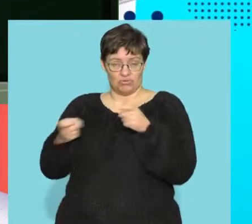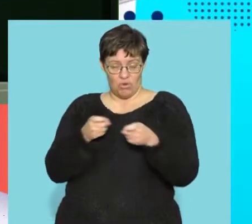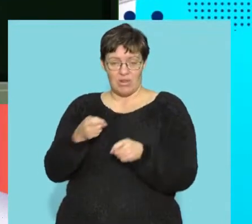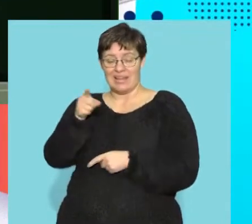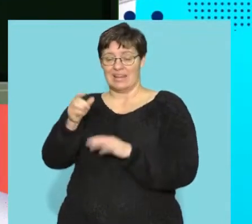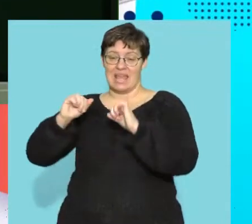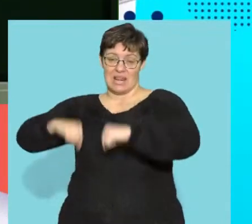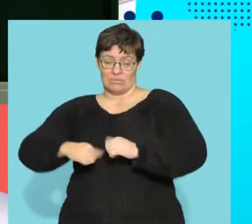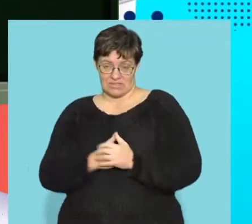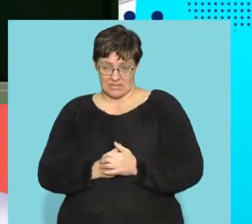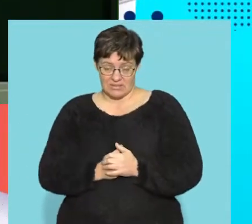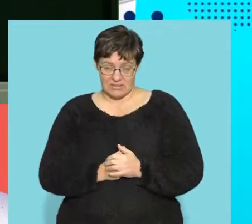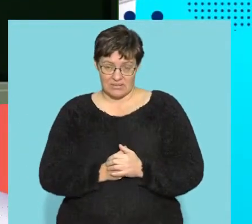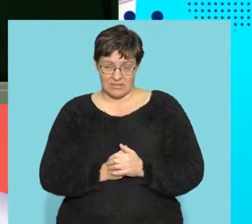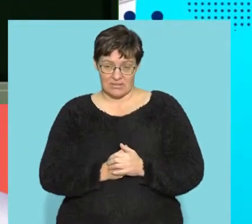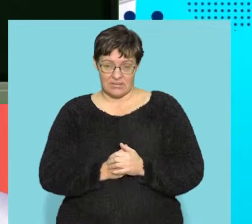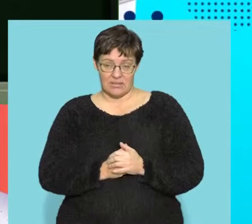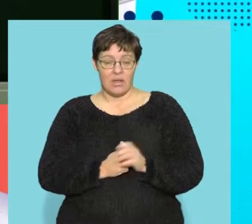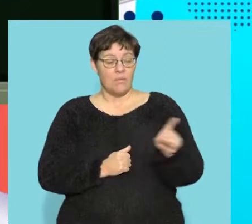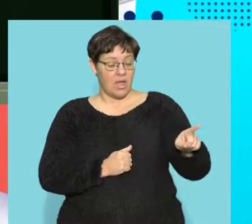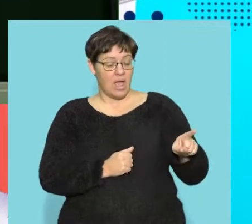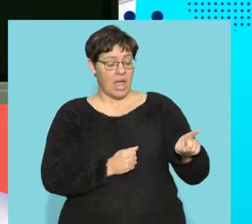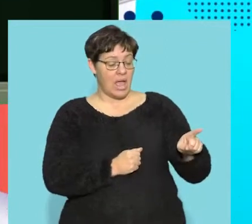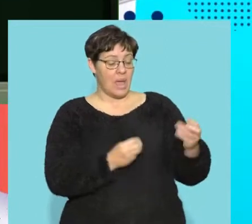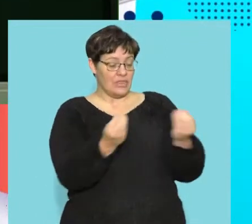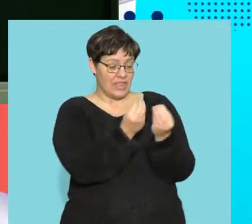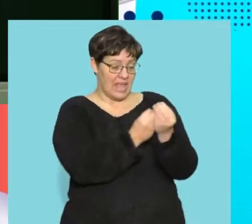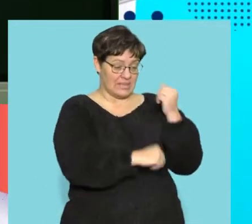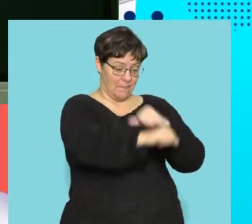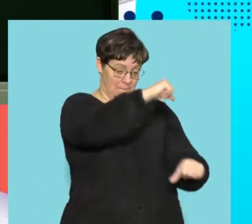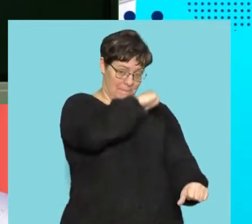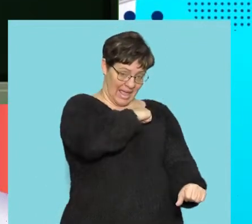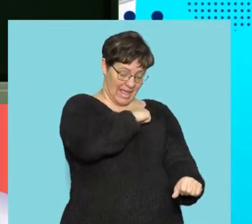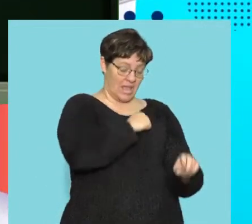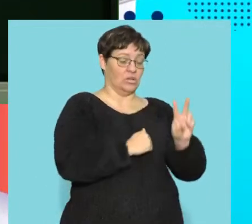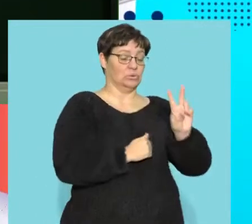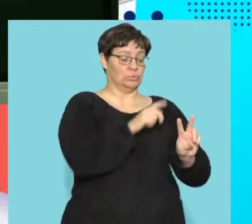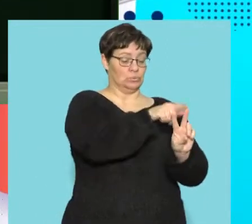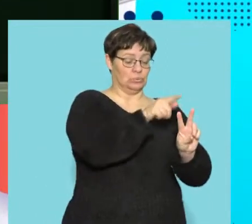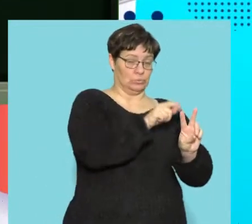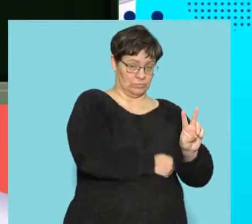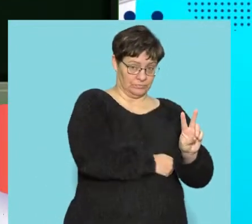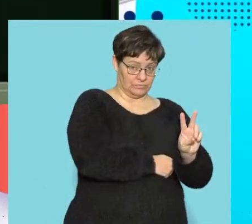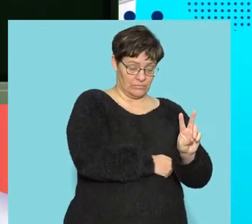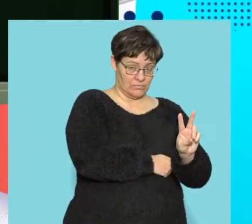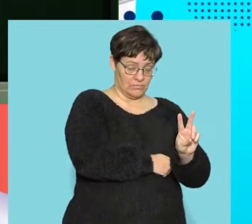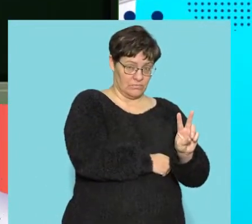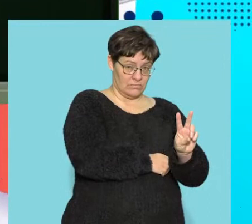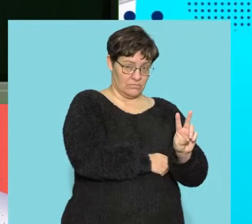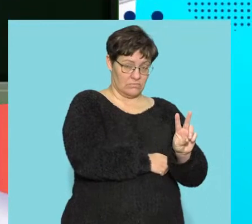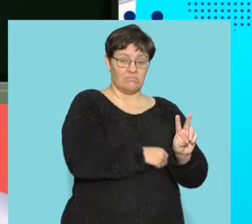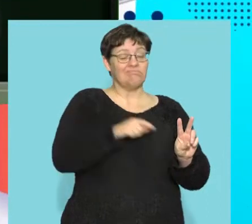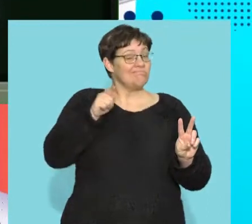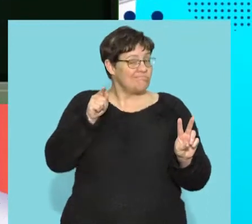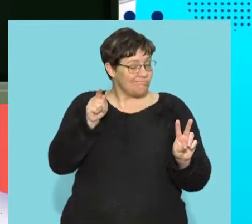allowances. So keep in mind that when there's a physical return of goods, there's always two entries that we need to process. So in